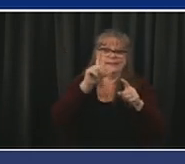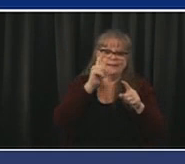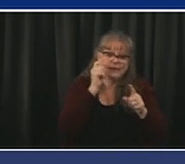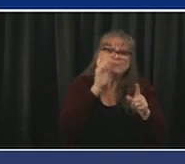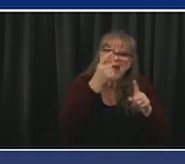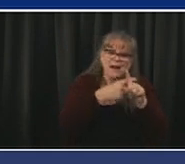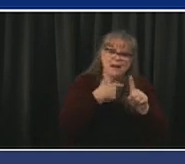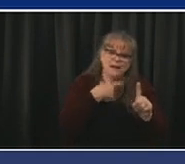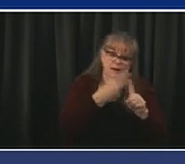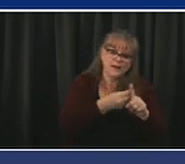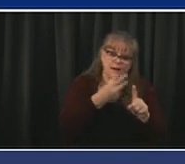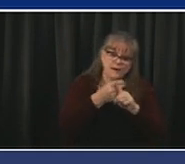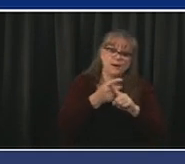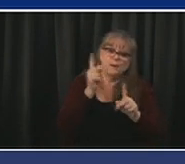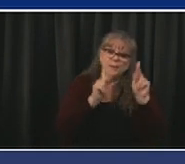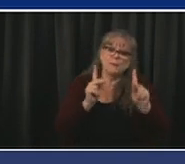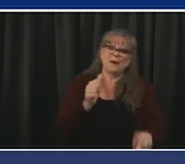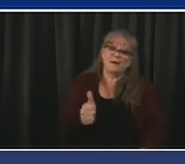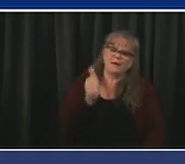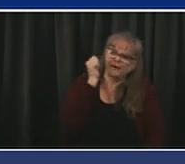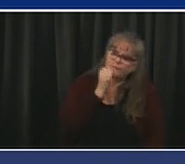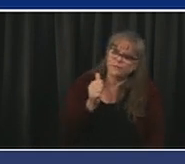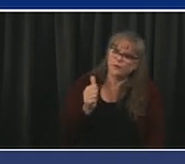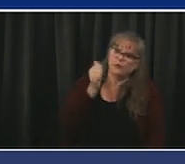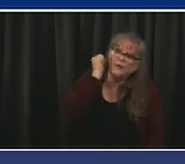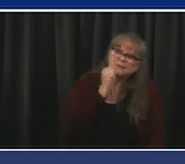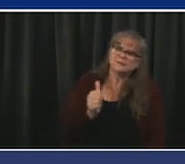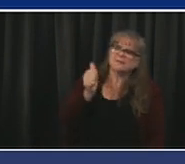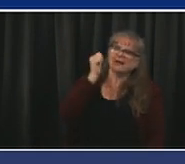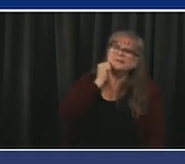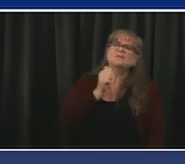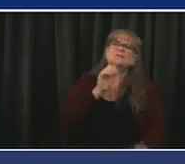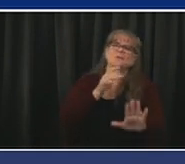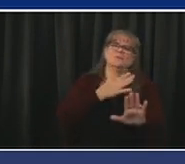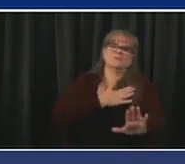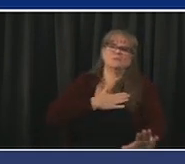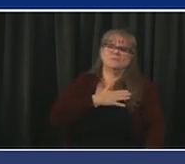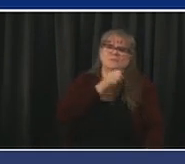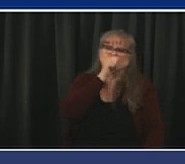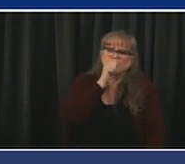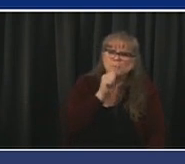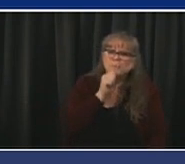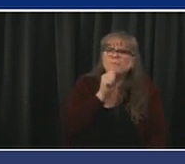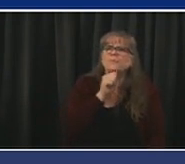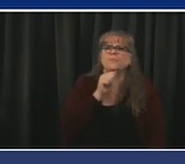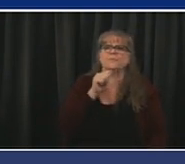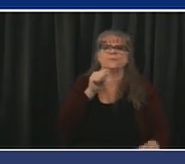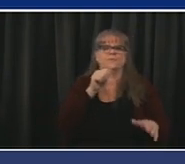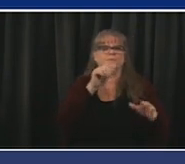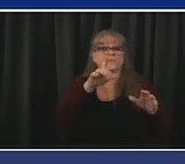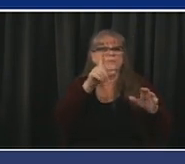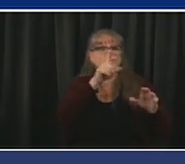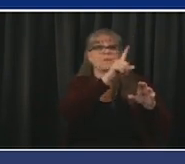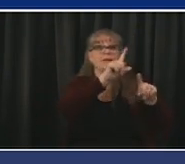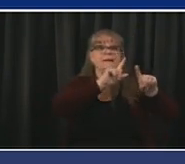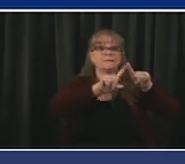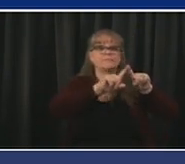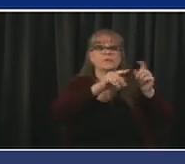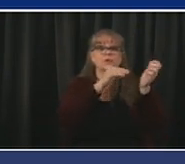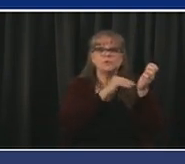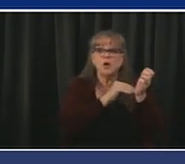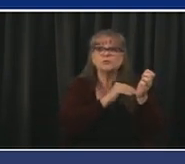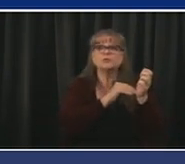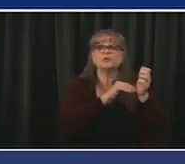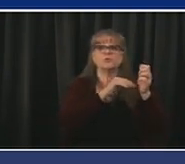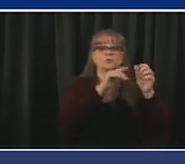people are patient to let the providers update their systems to account for these changes. So if you're, oh my gosh, I'm 61, where do I sign up? Or I